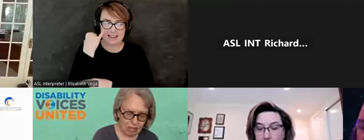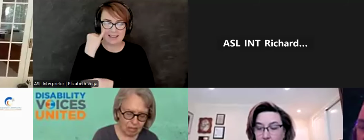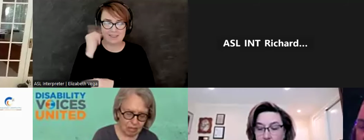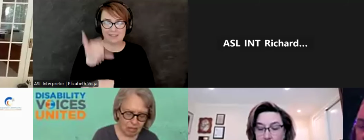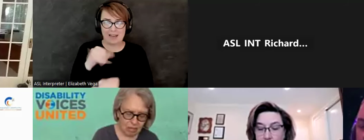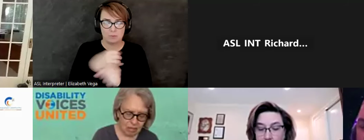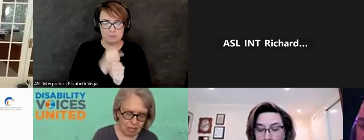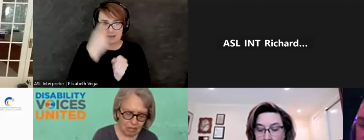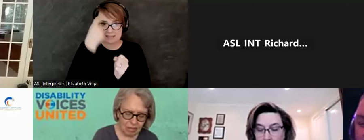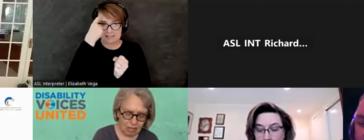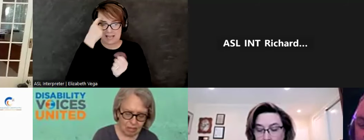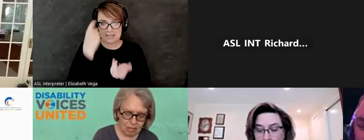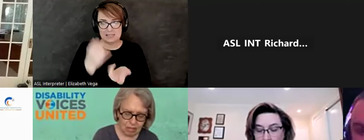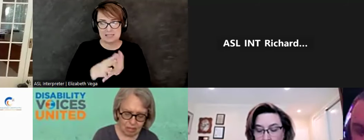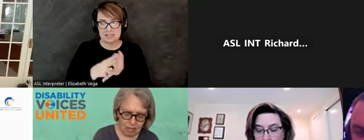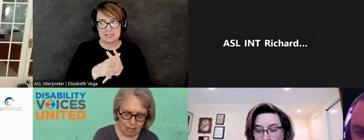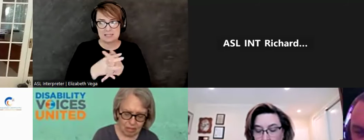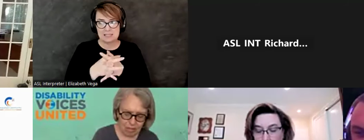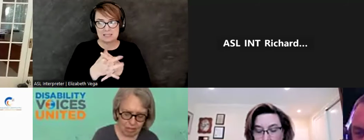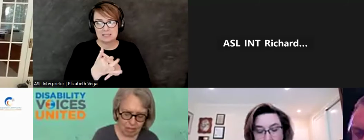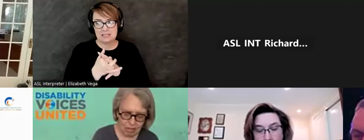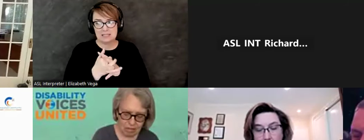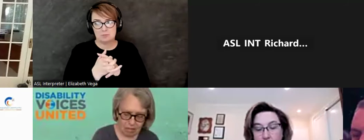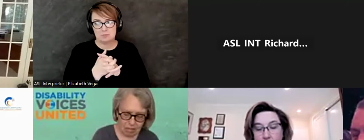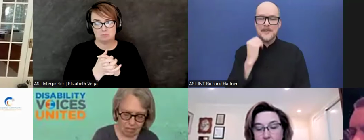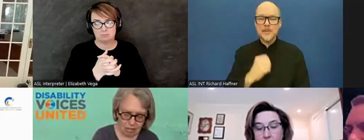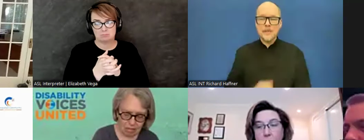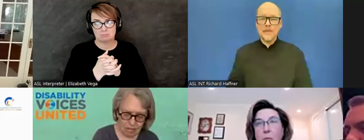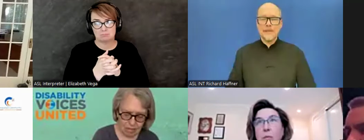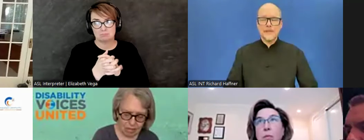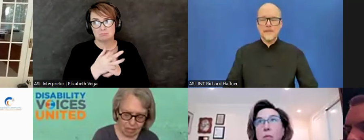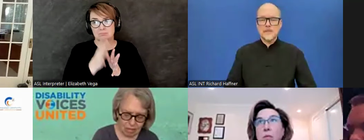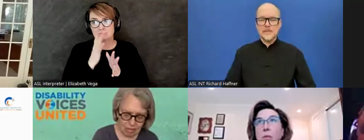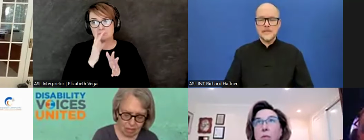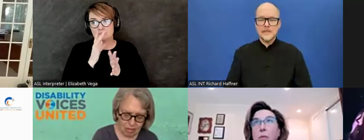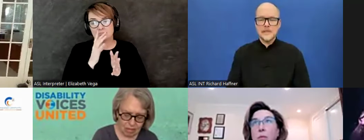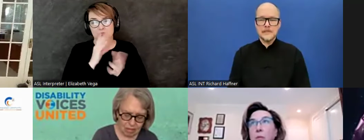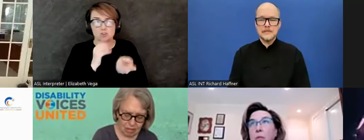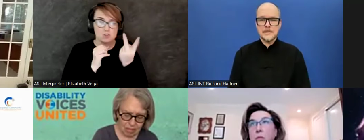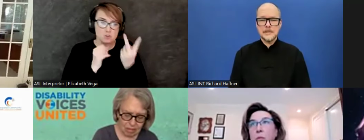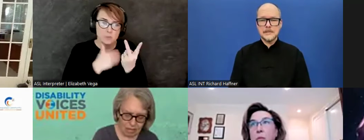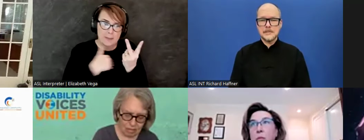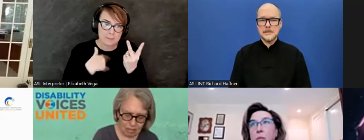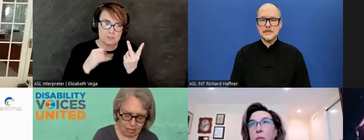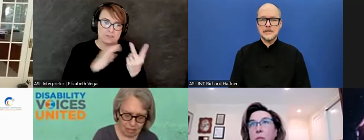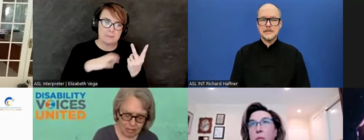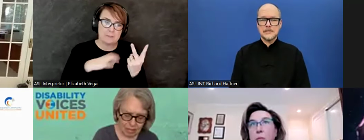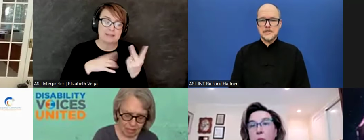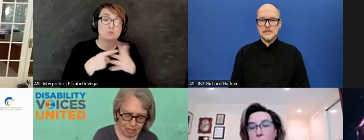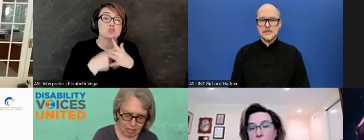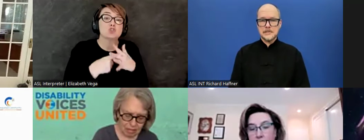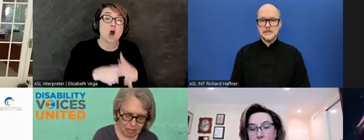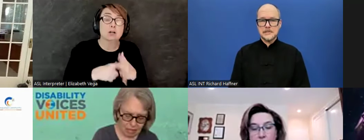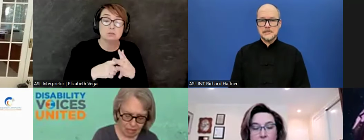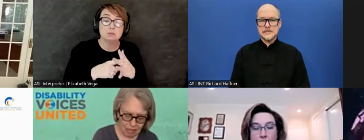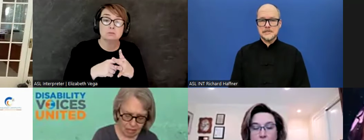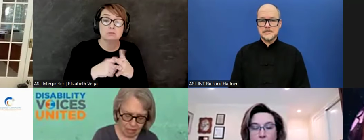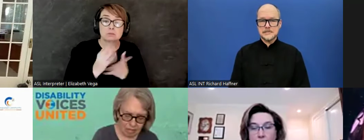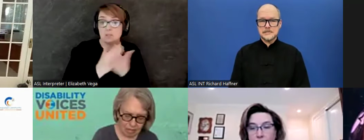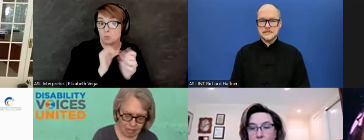sense for two members of this committee to get something started, to get some work